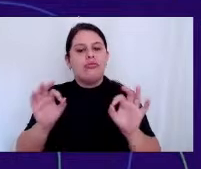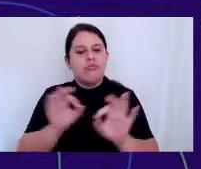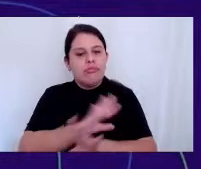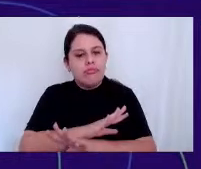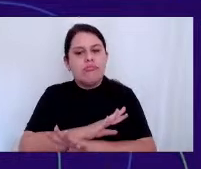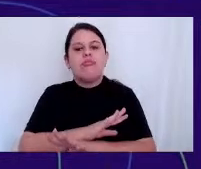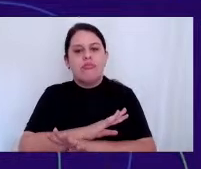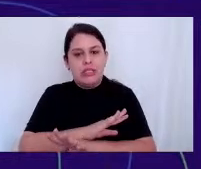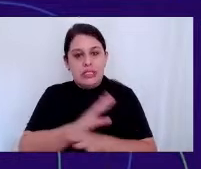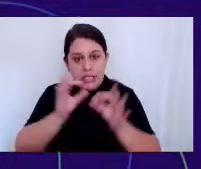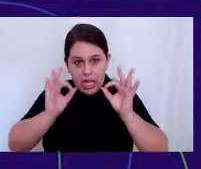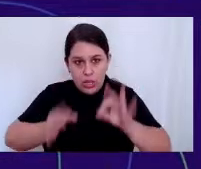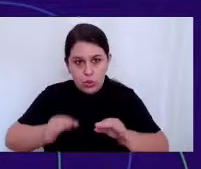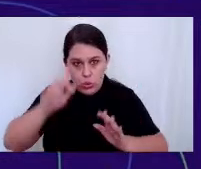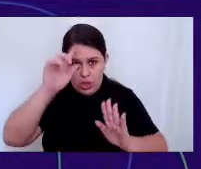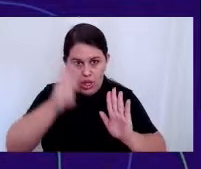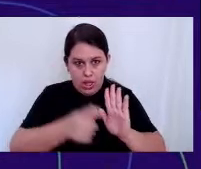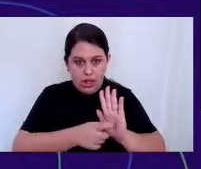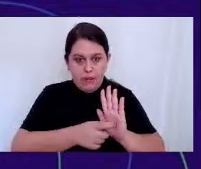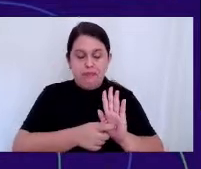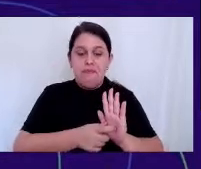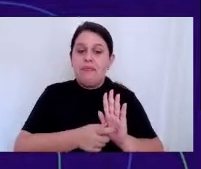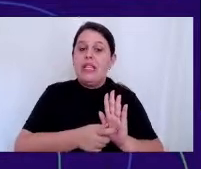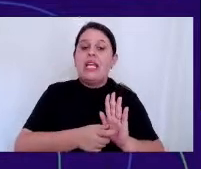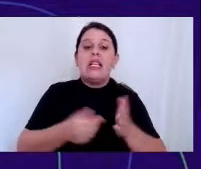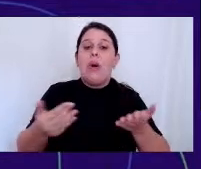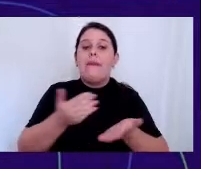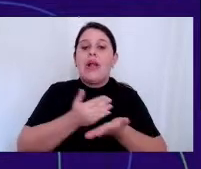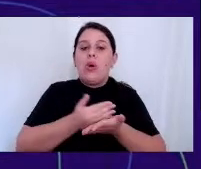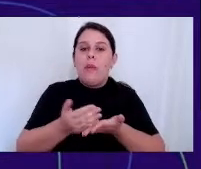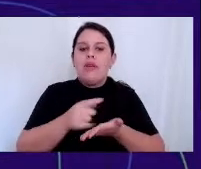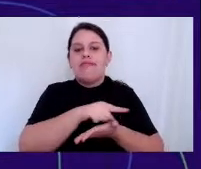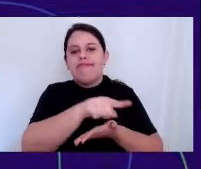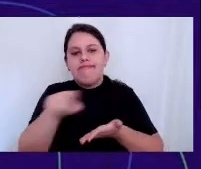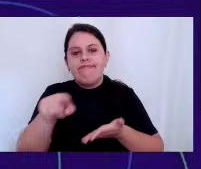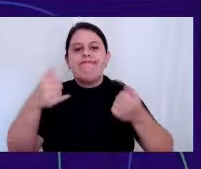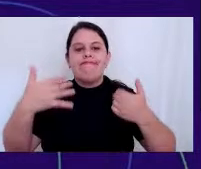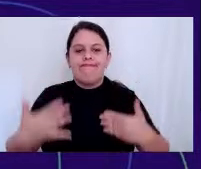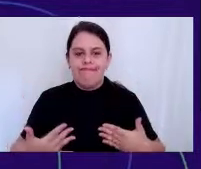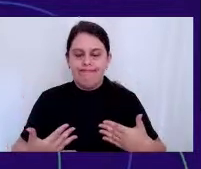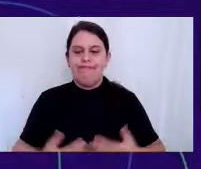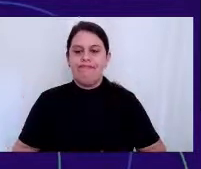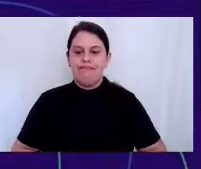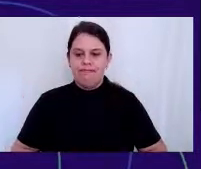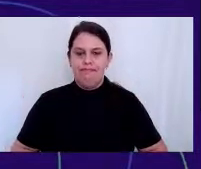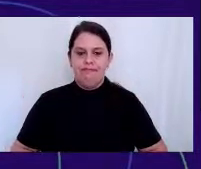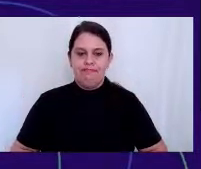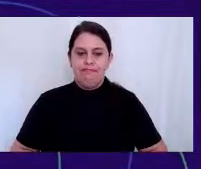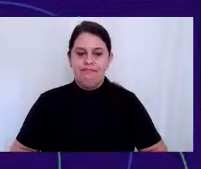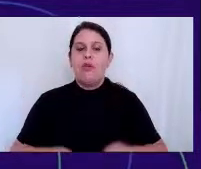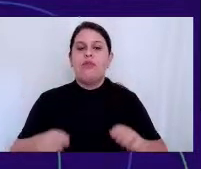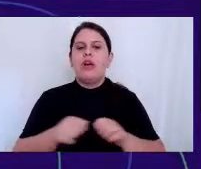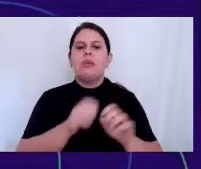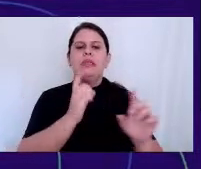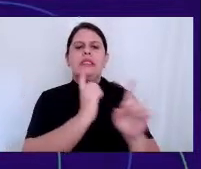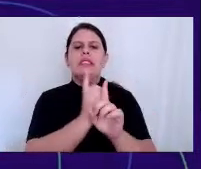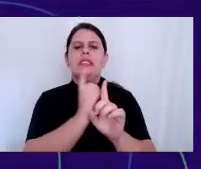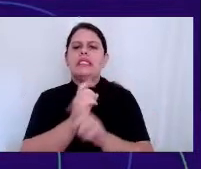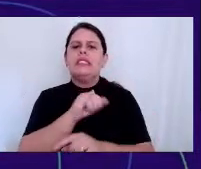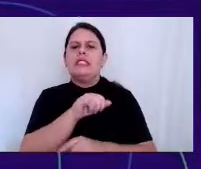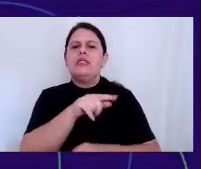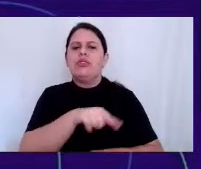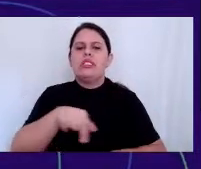you said, involves identifying whether you're going to be using a chatbot